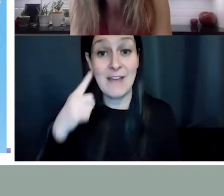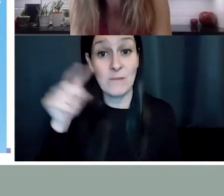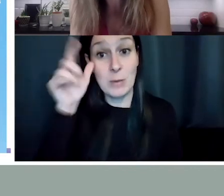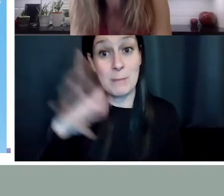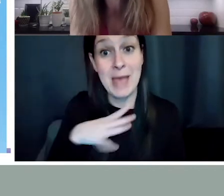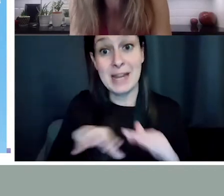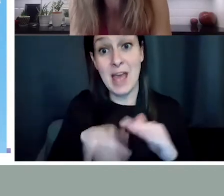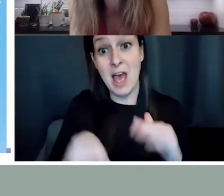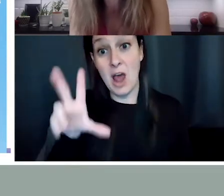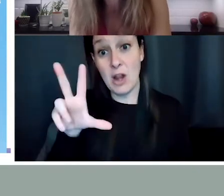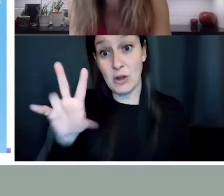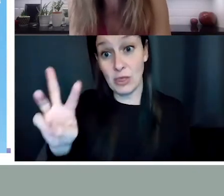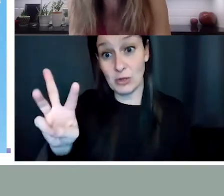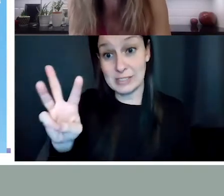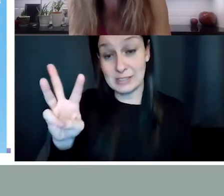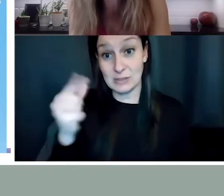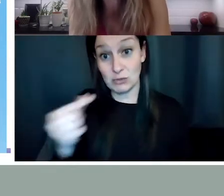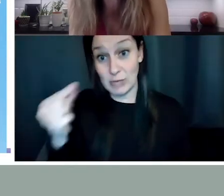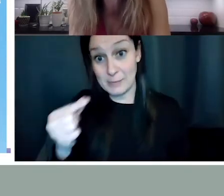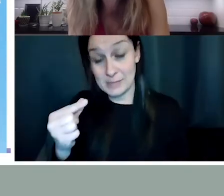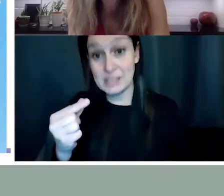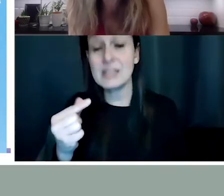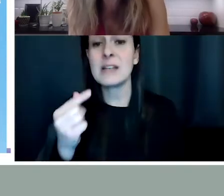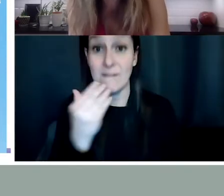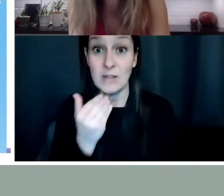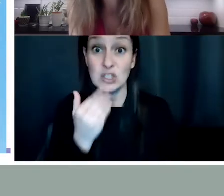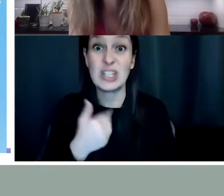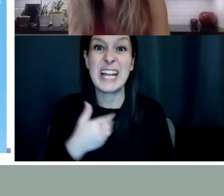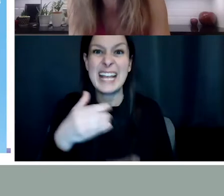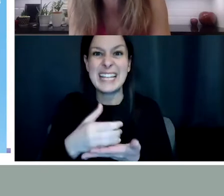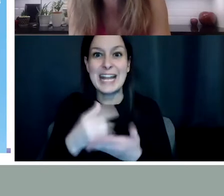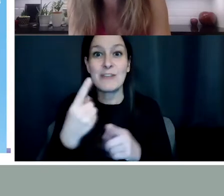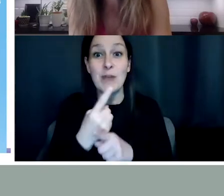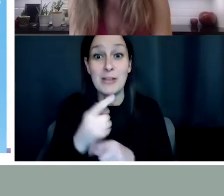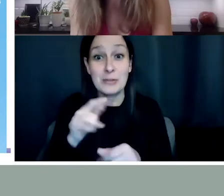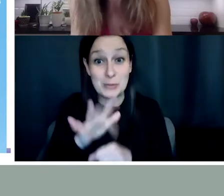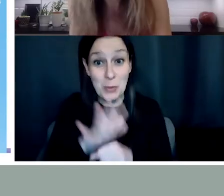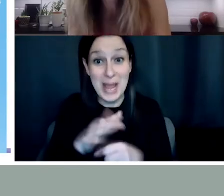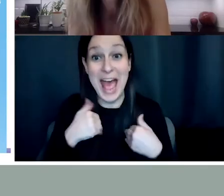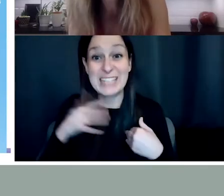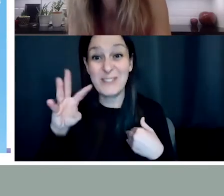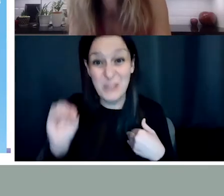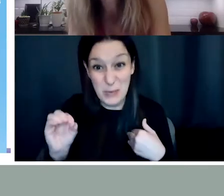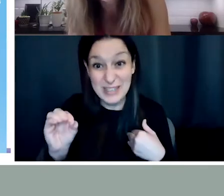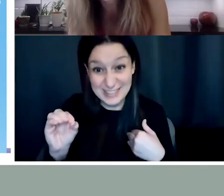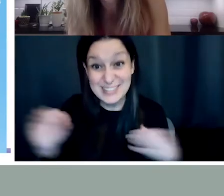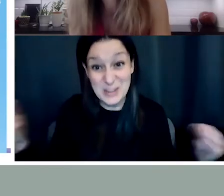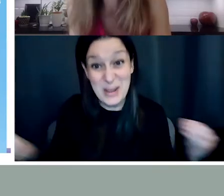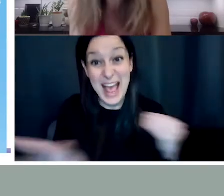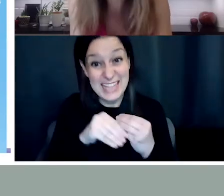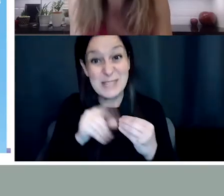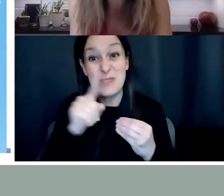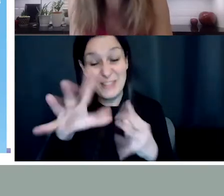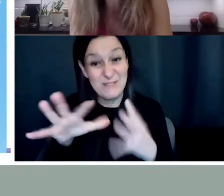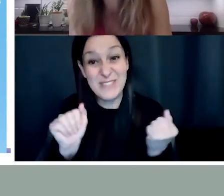it's under 36. A can of regular soda has 40. So it adds up really quickly. Now, if